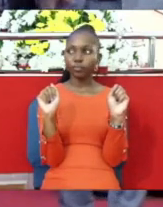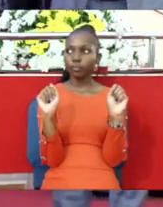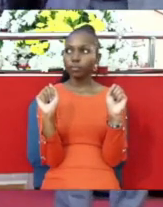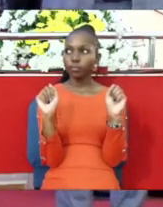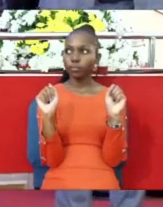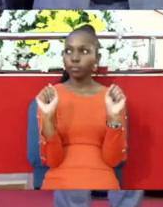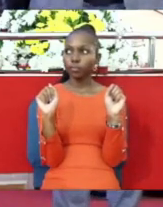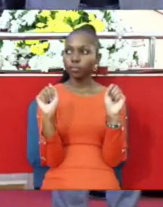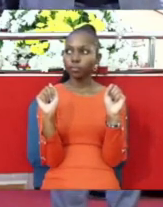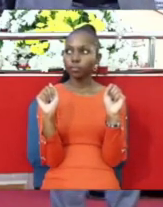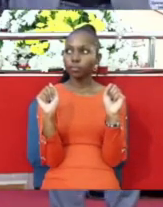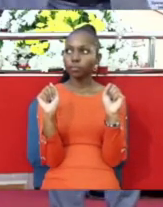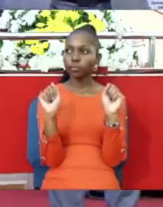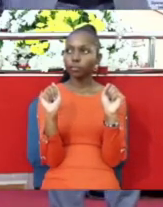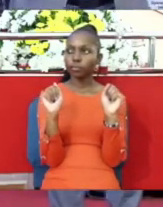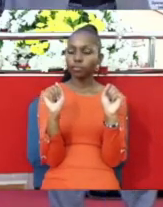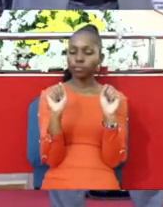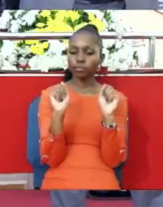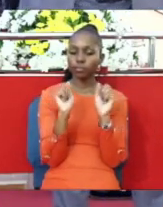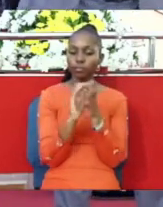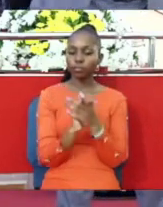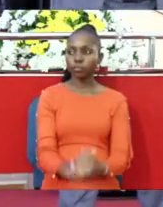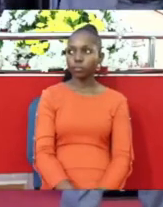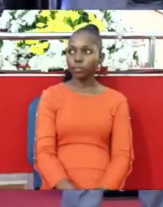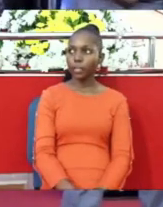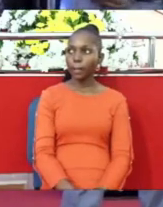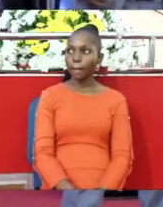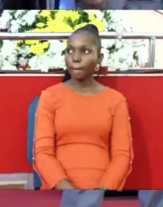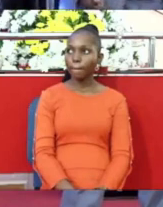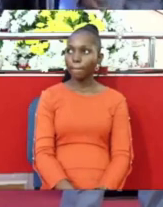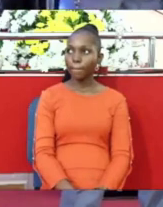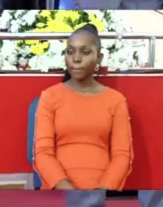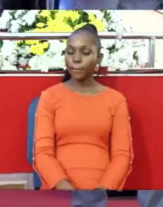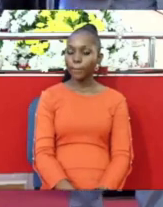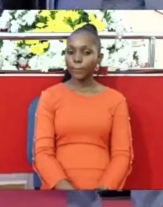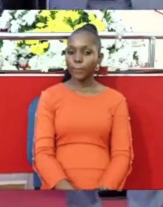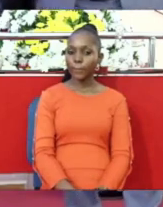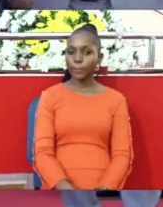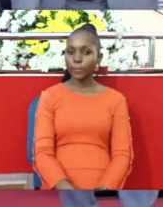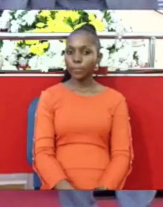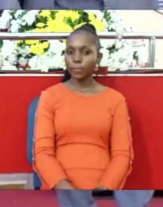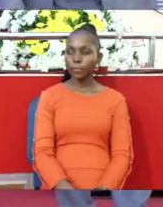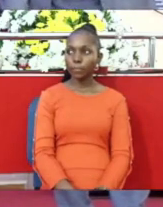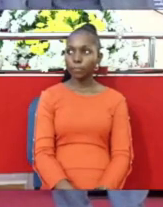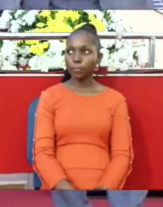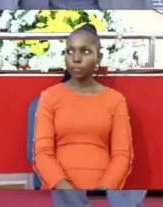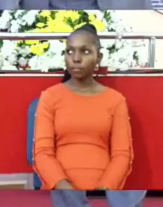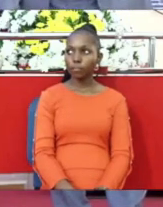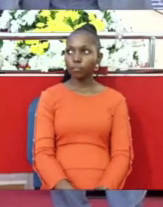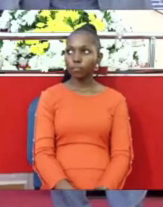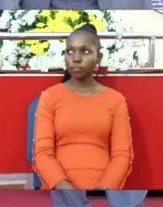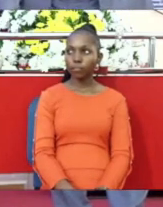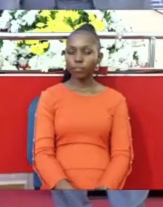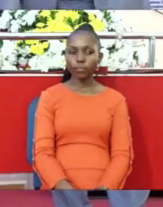Aha, tukilitazama lile neno katika maneno yake ya we get these phrases. Aha, tunapata mambo haya. That because we